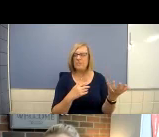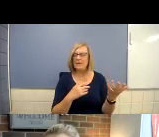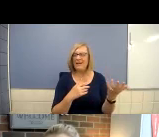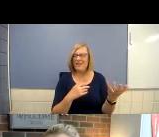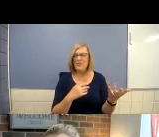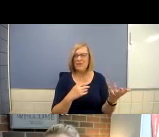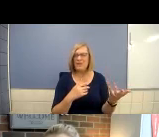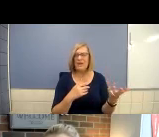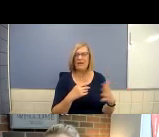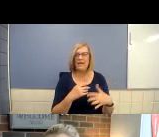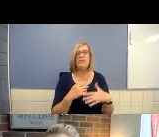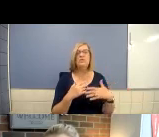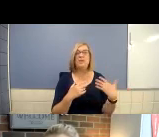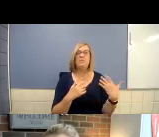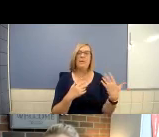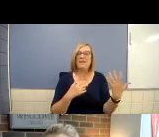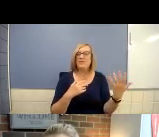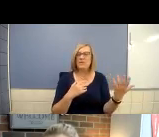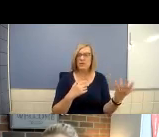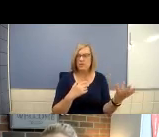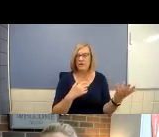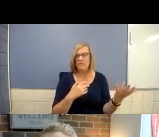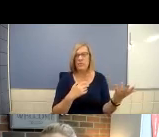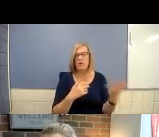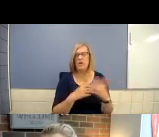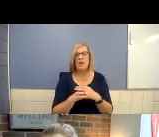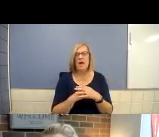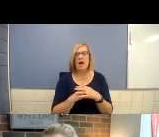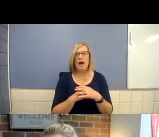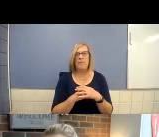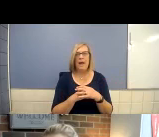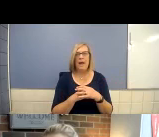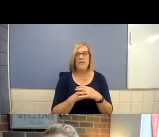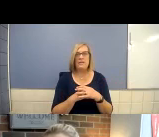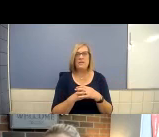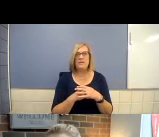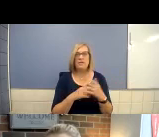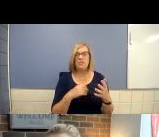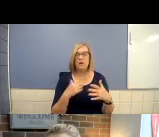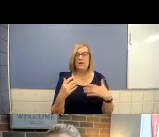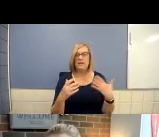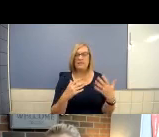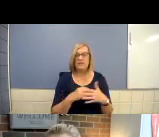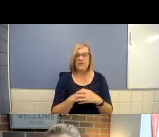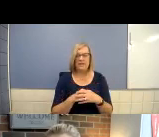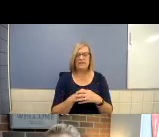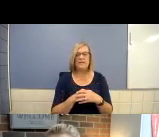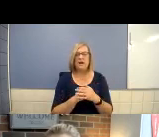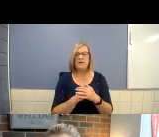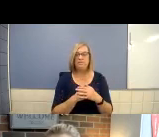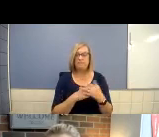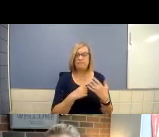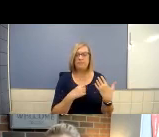vocabulary that you may not use in everyday language, but you may need to interpret for as you work in different